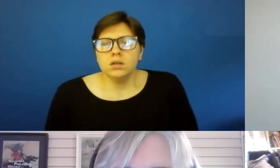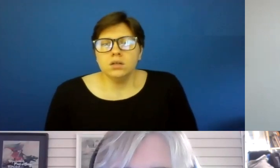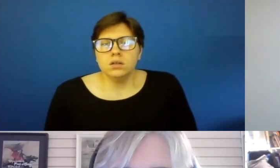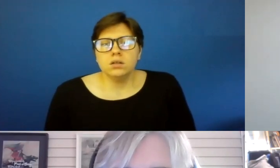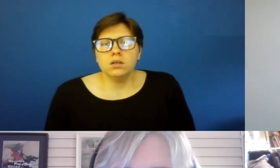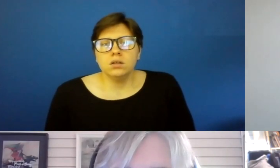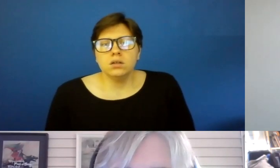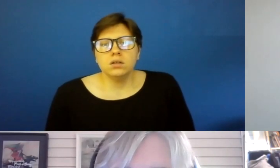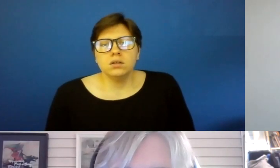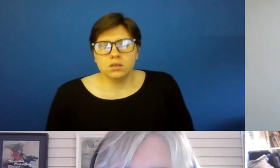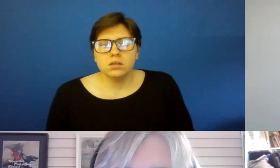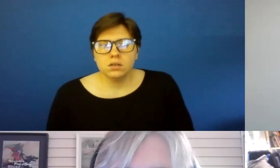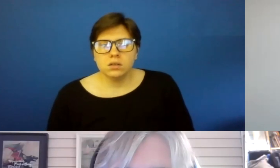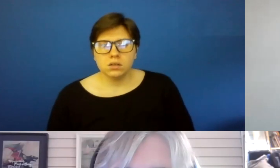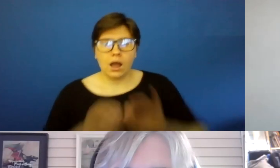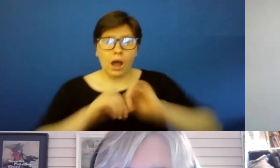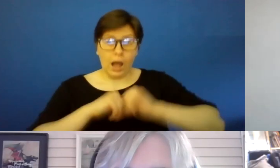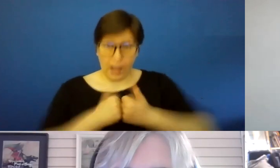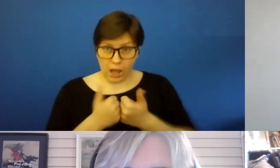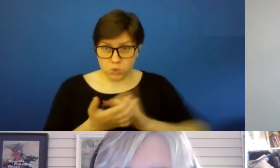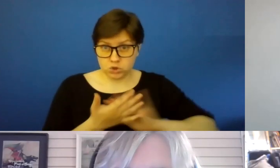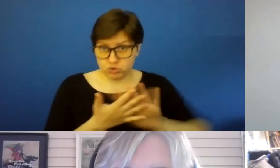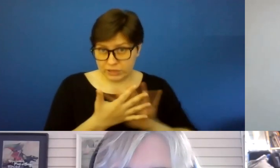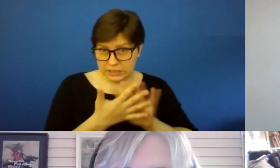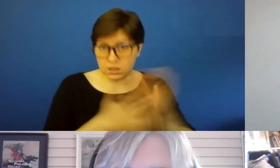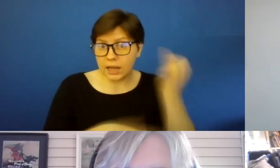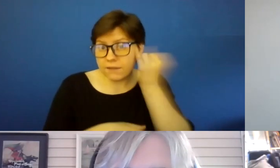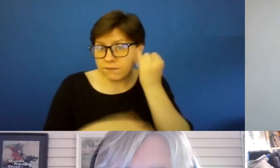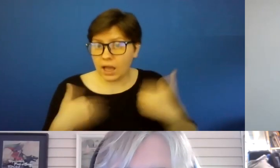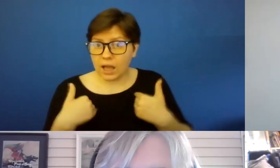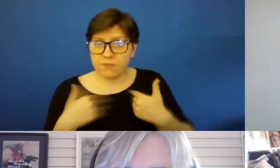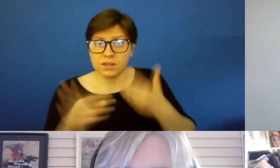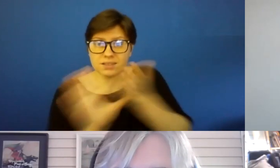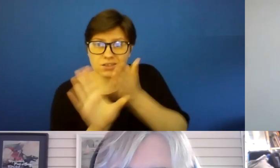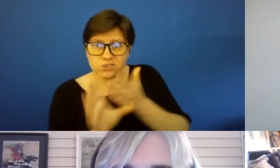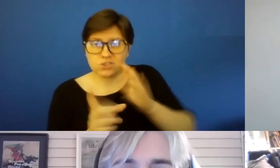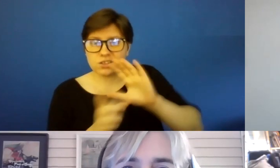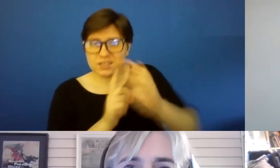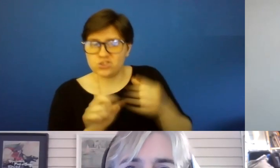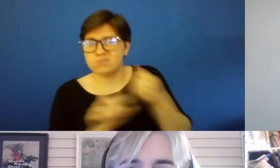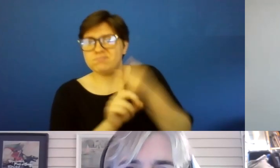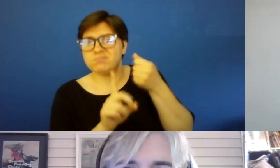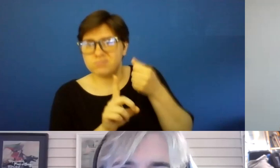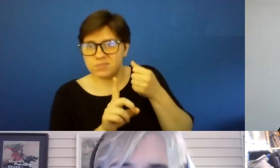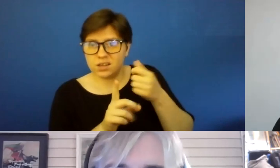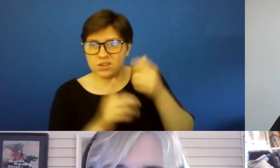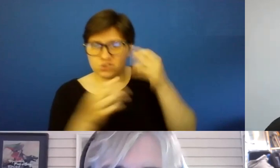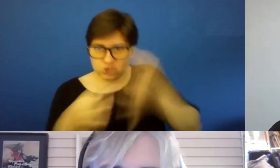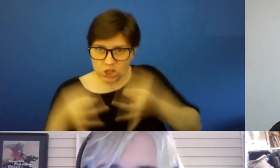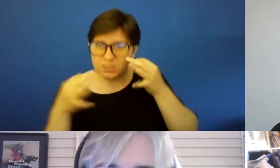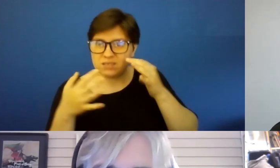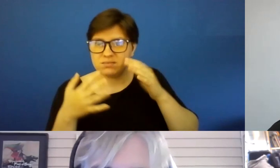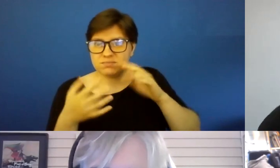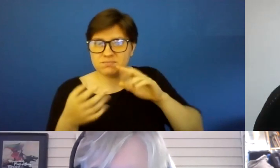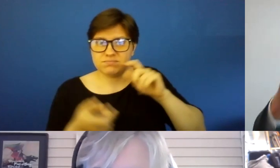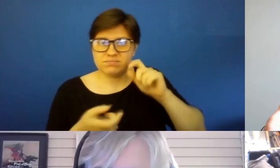The way in which this is screened, right, that the patient may have a psychiatric or psychological condition that's causing impaired judgment, is that if either